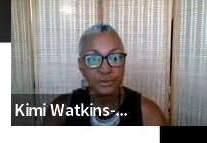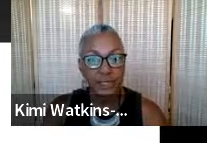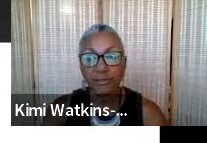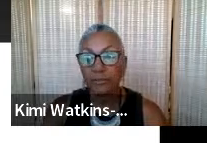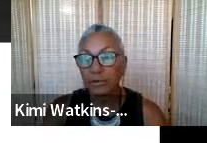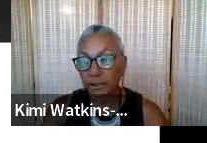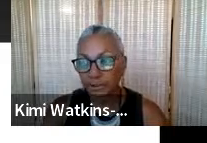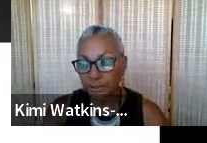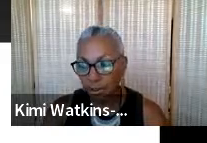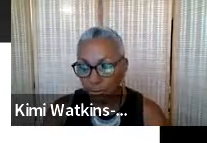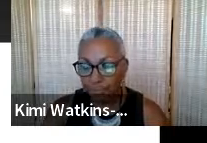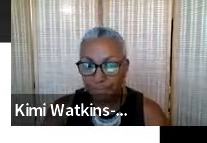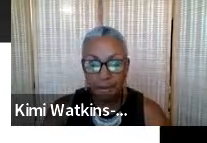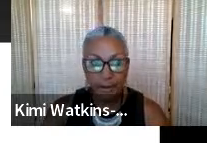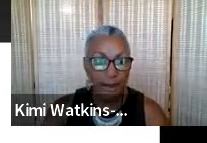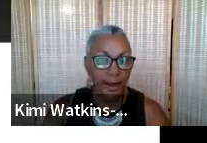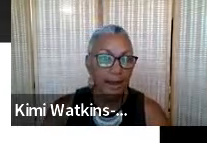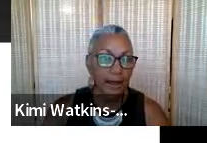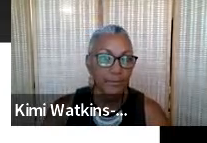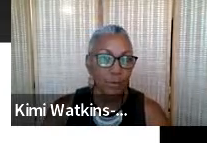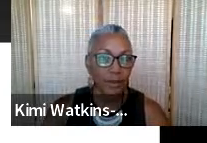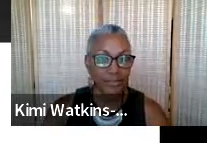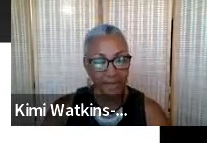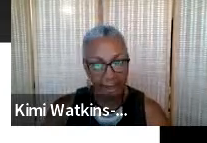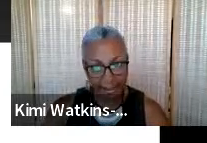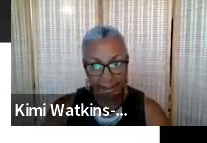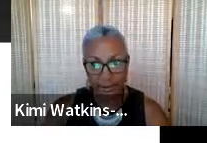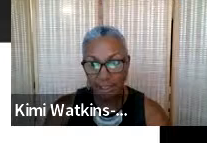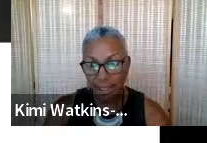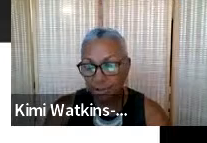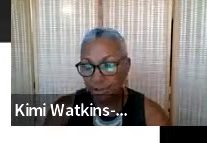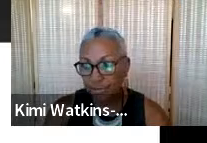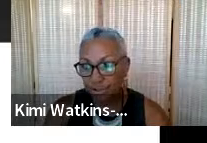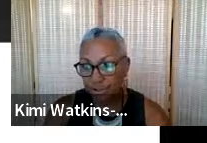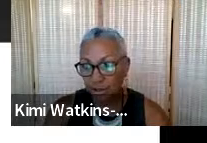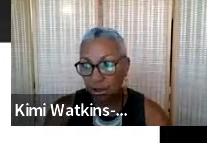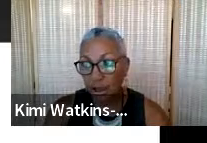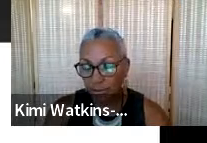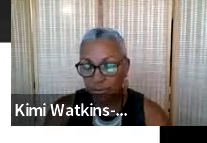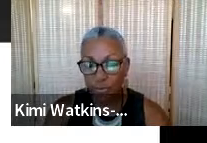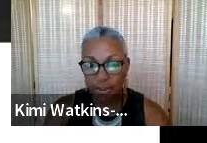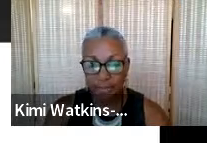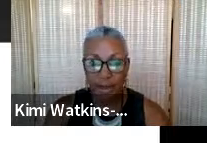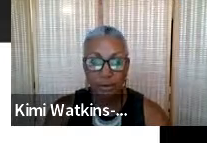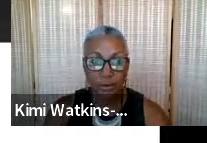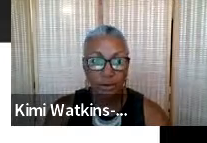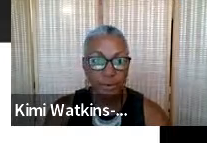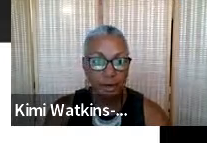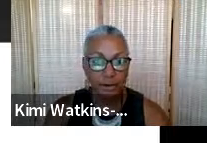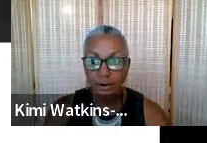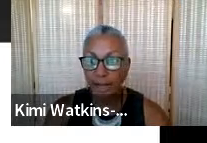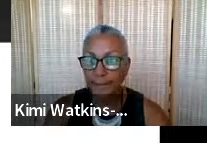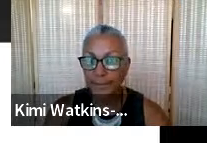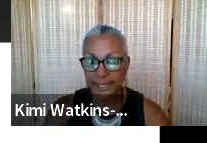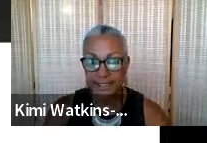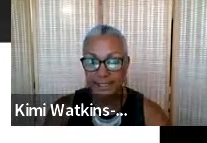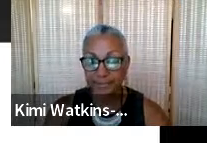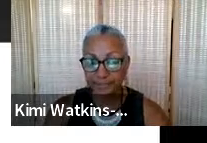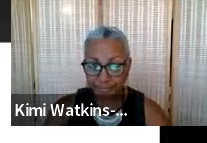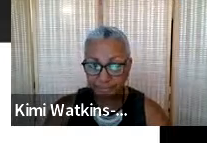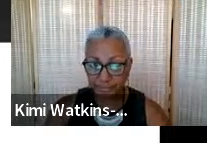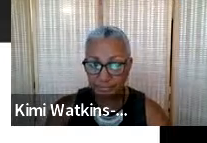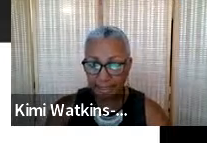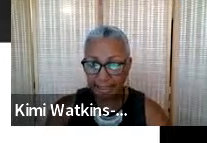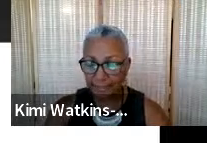health issues down the road. So with that, I would like to first start off with our partner